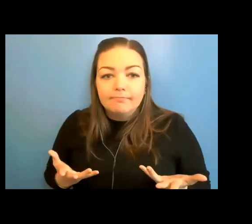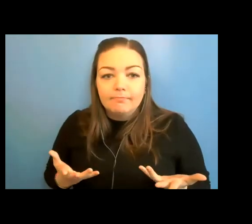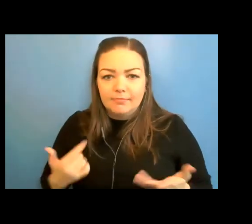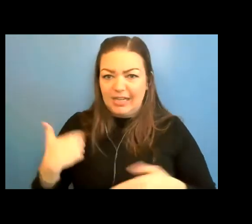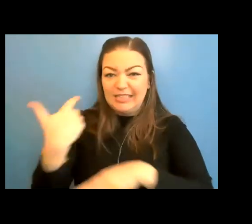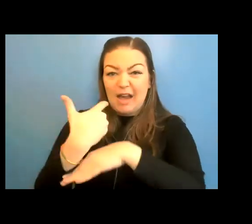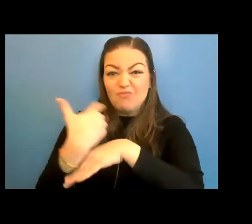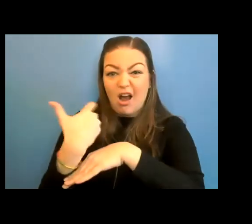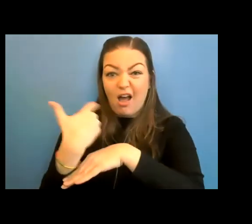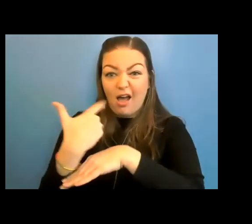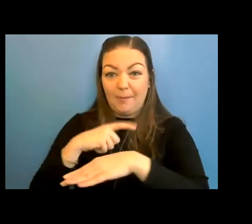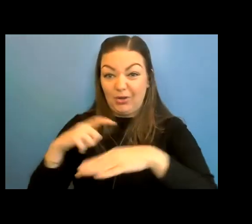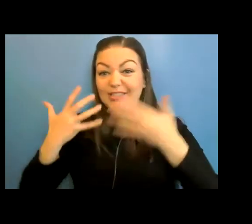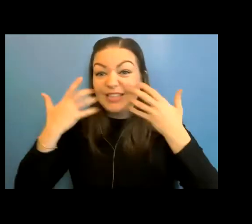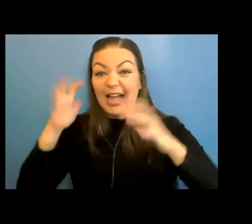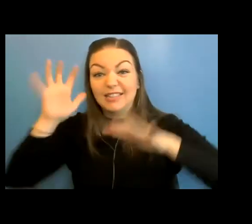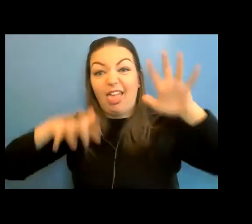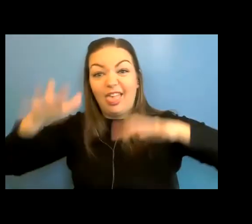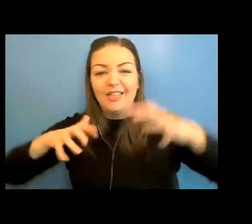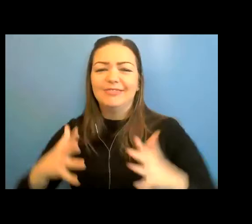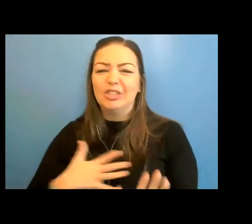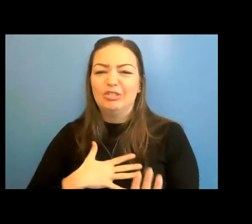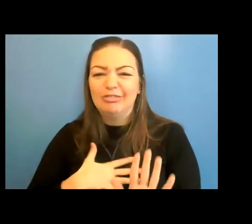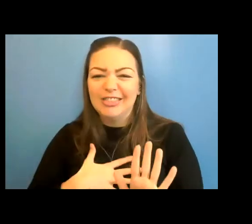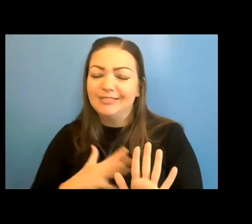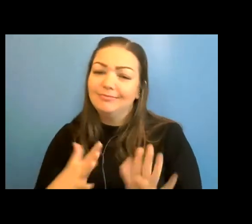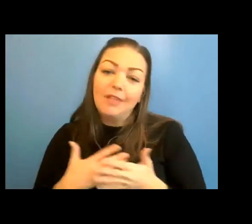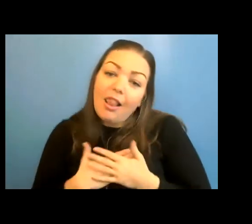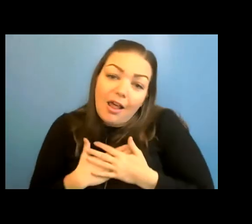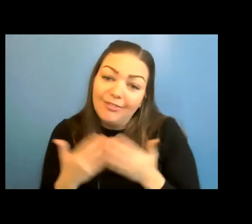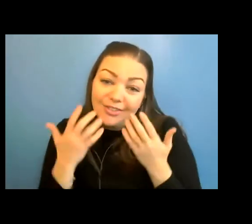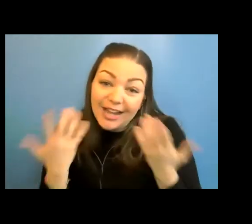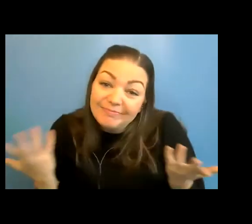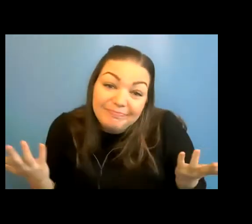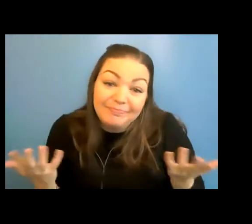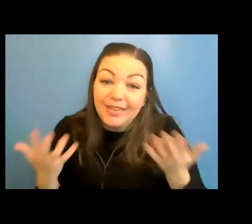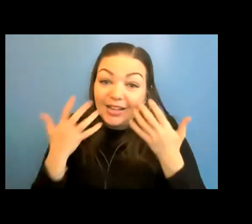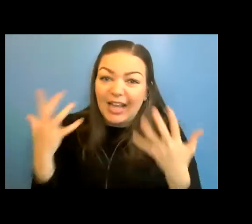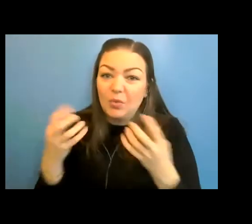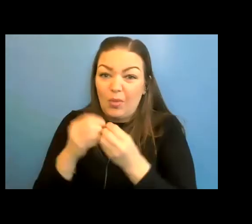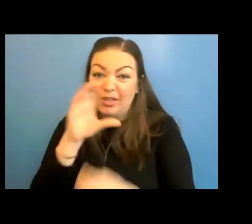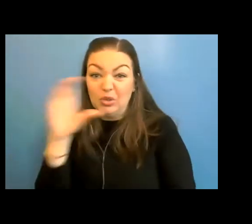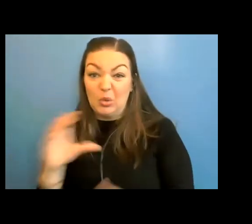the cat is now attacking the computer. Hey, we love cats. Cats and Zoom, we love it.